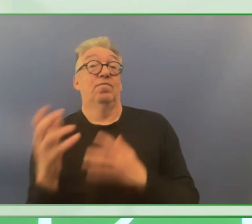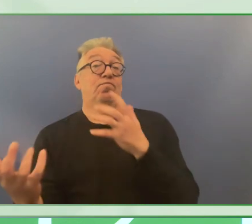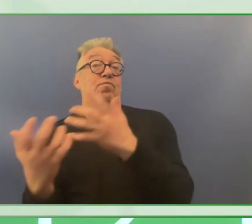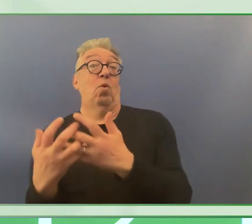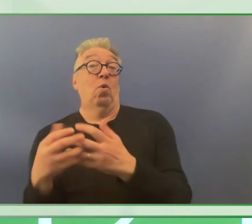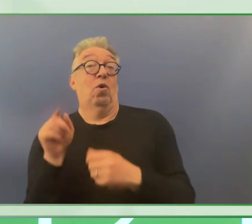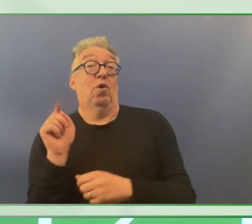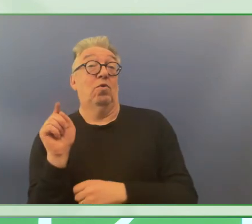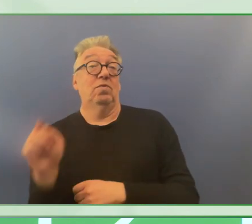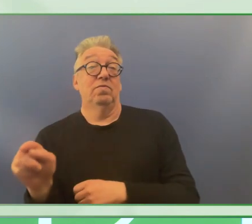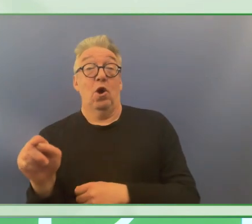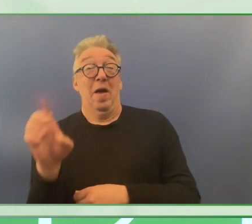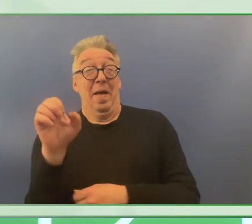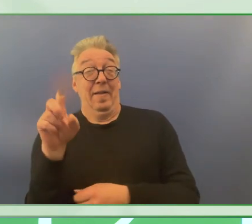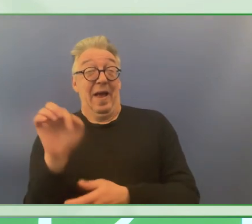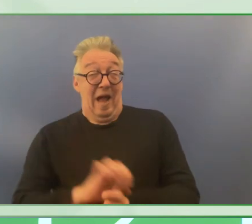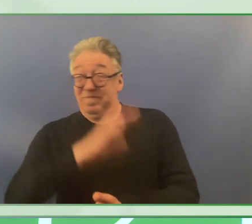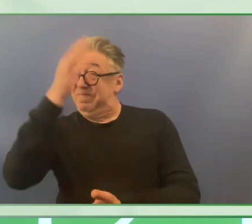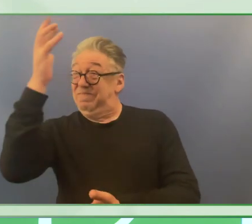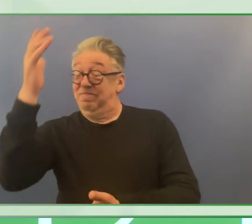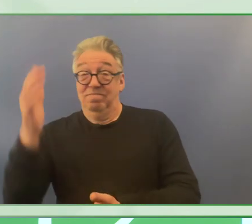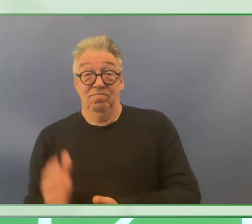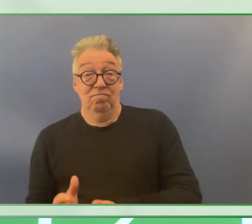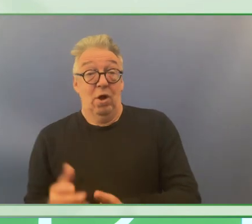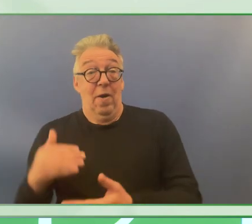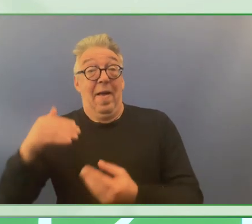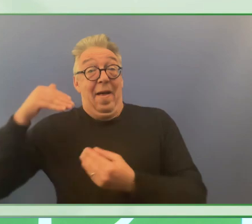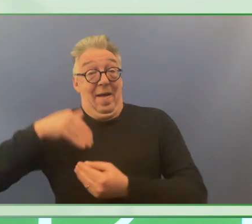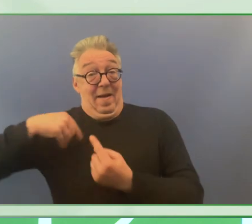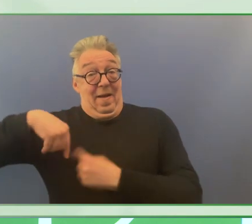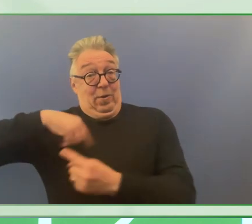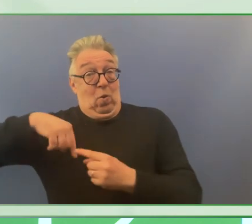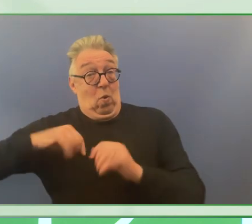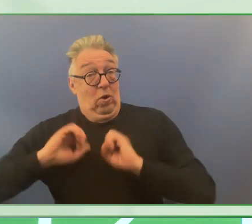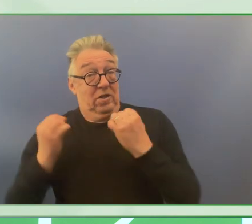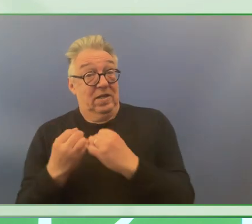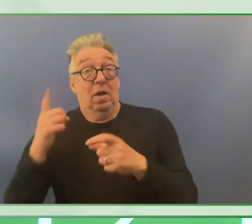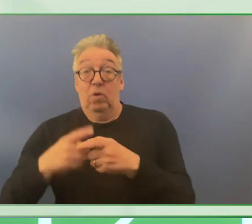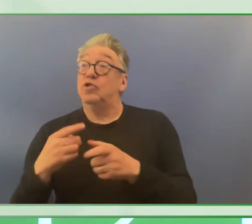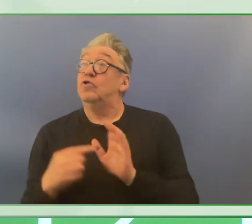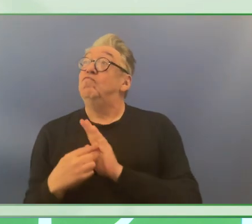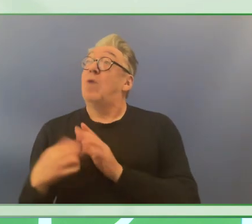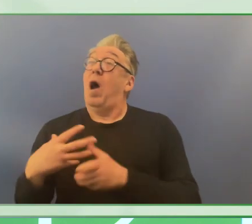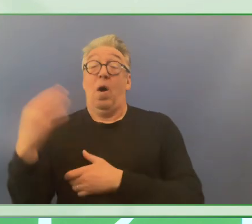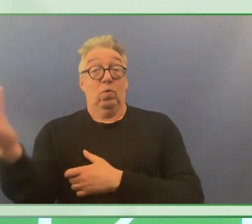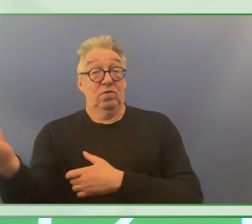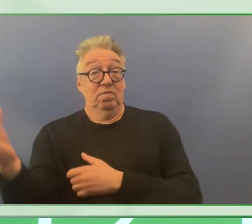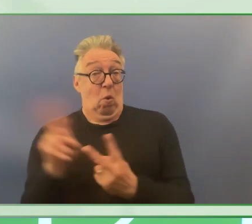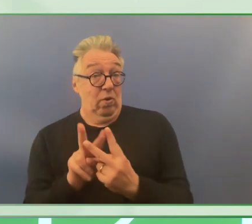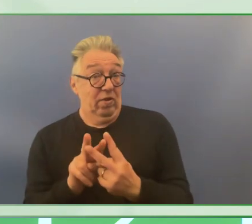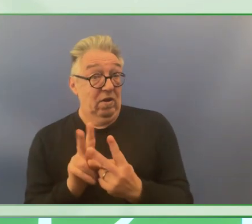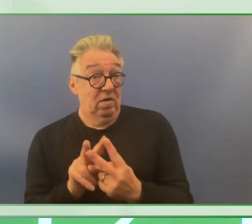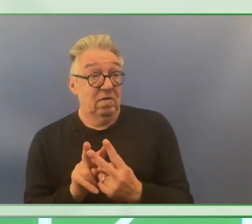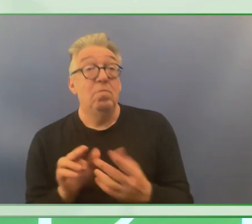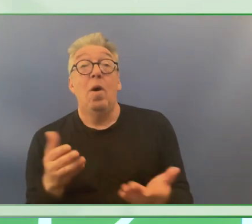data sources, internally and externally. They may not have what is